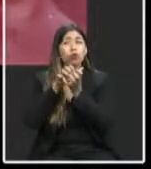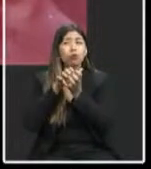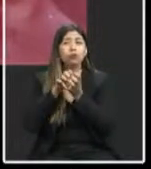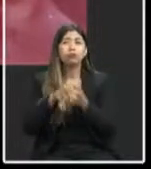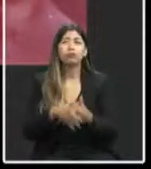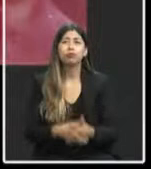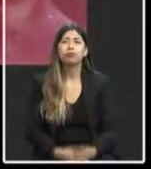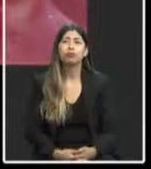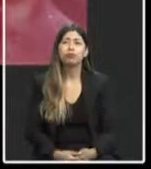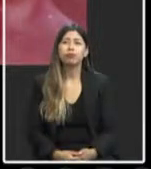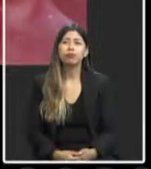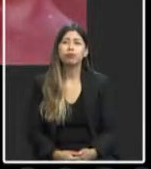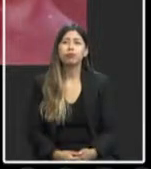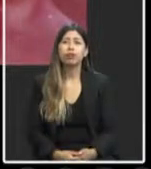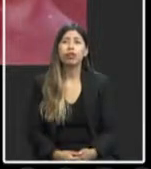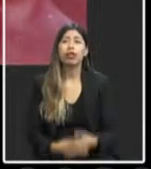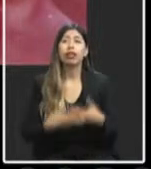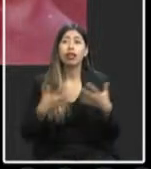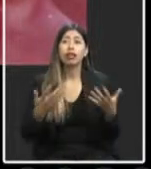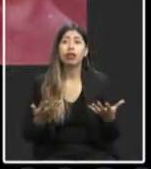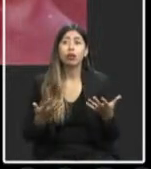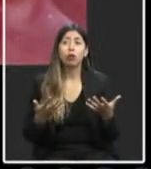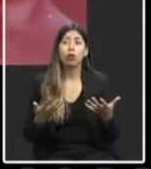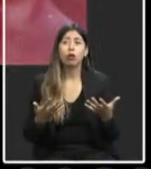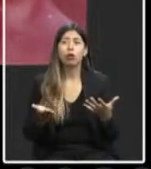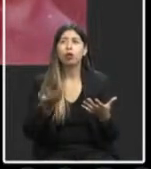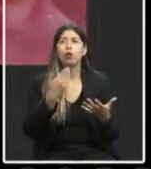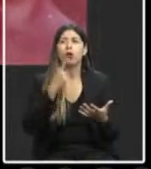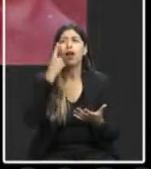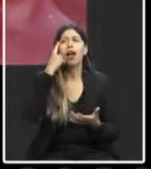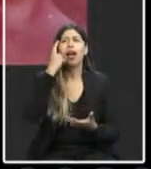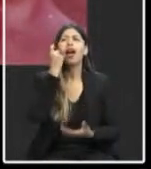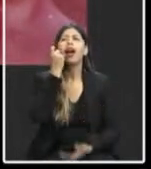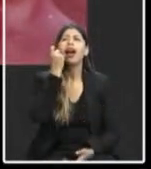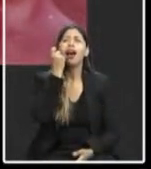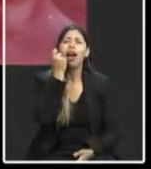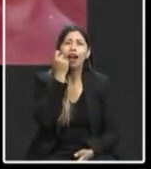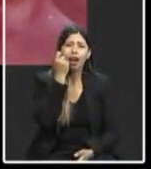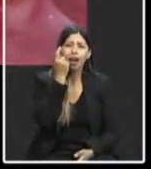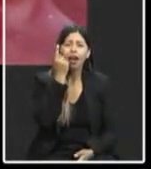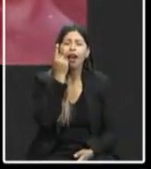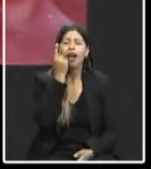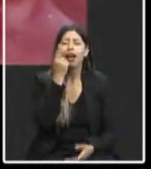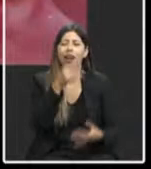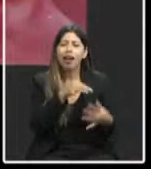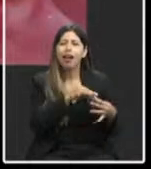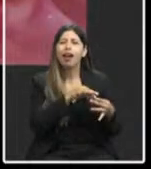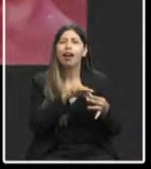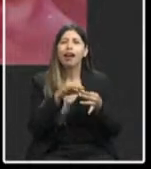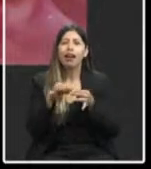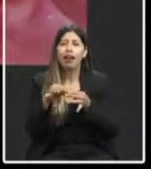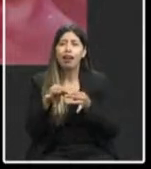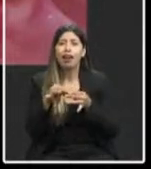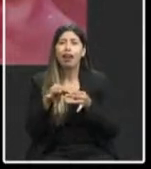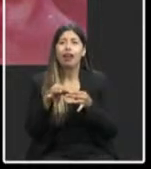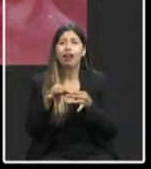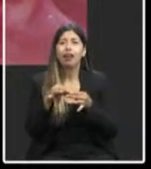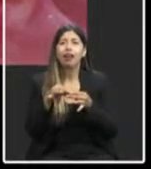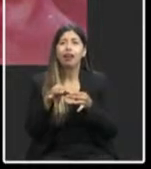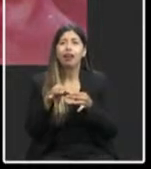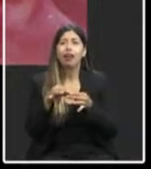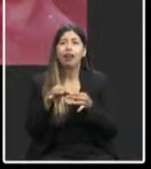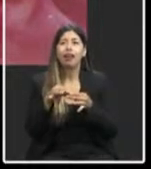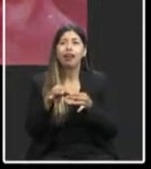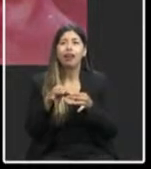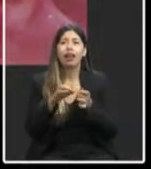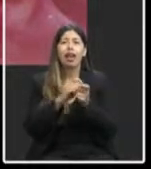So actually, we can understand that the consequences of the changes of our mandibular